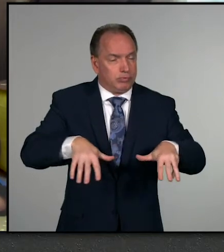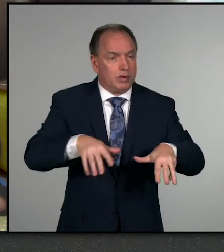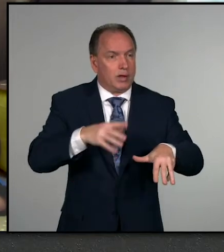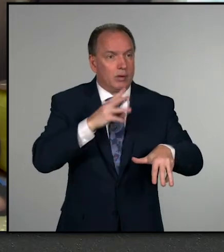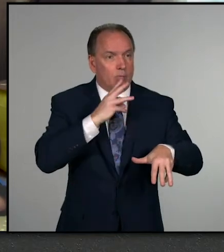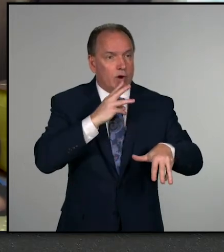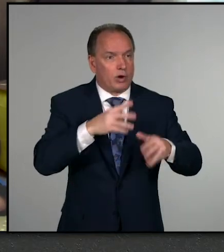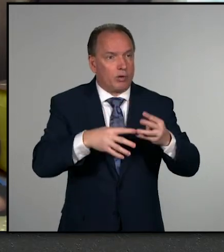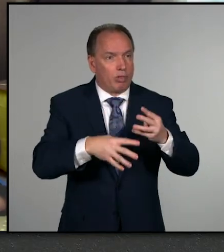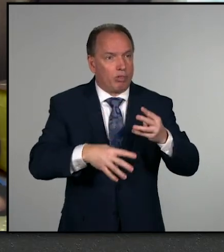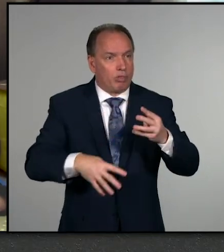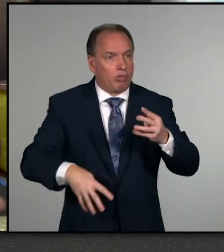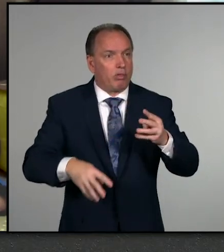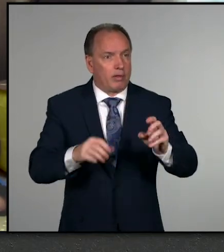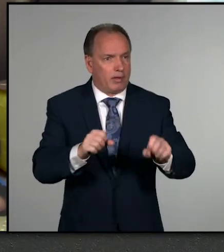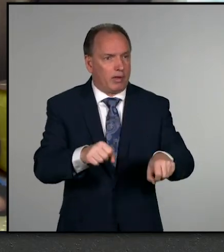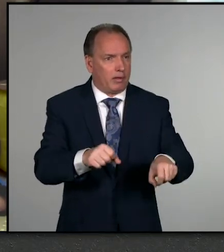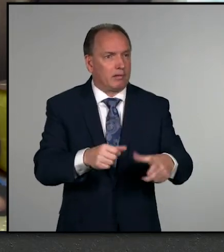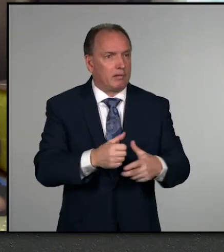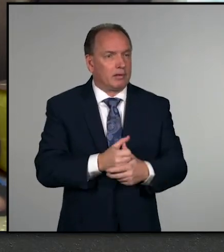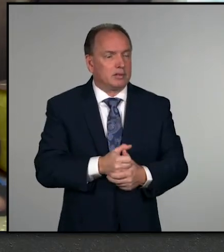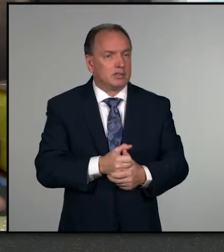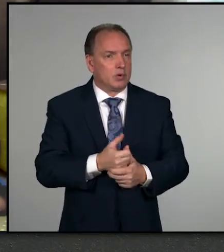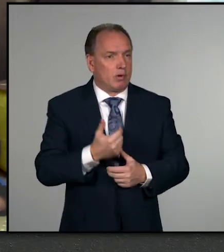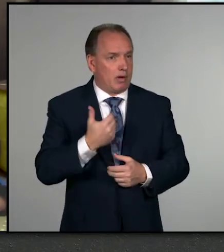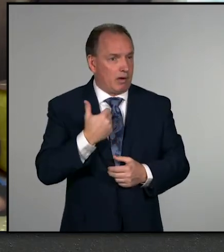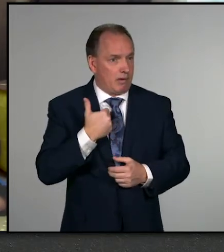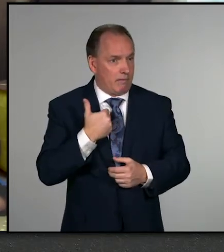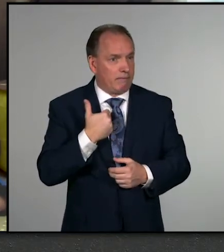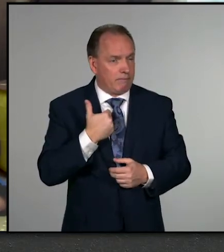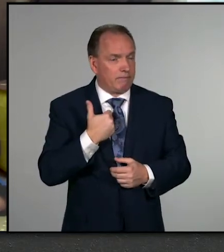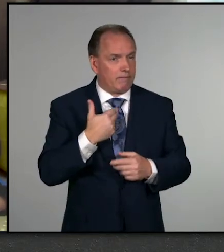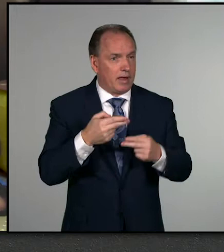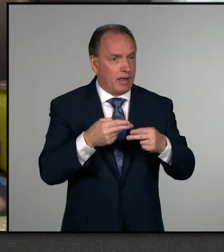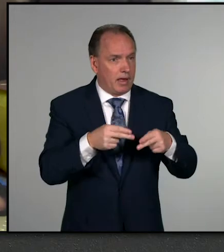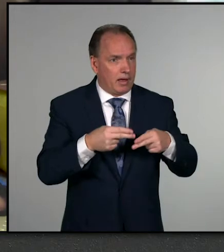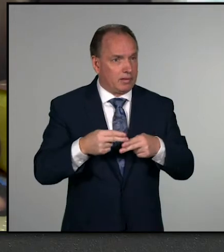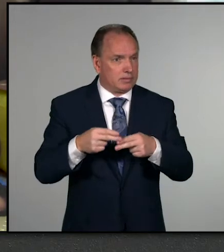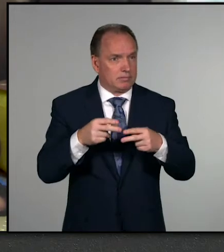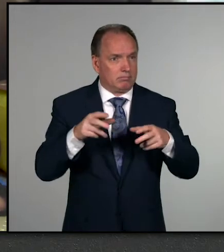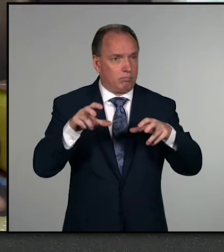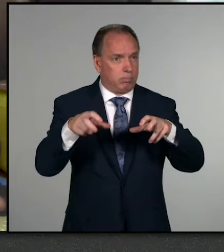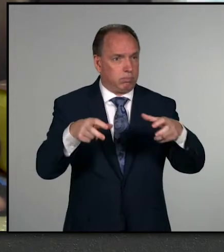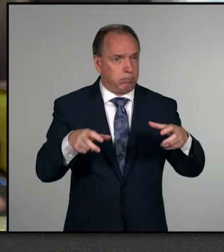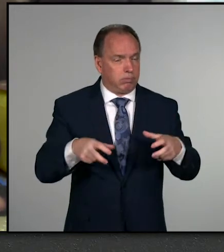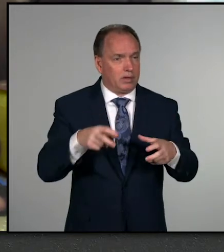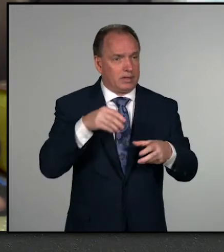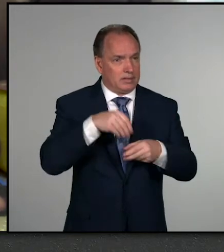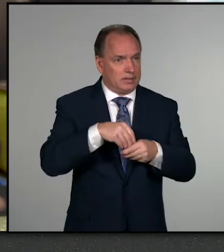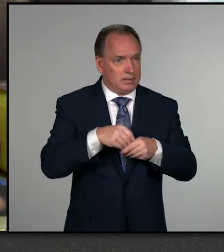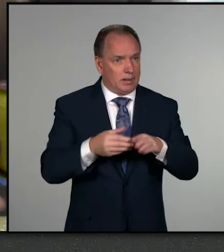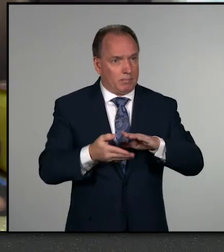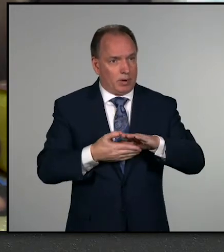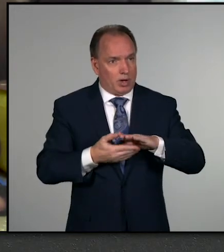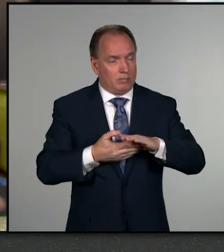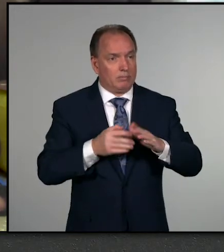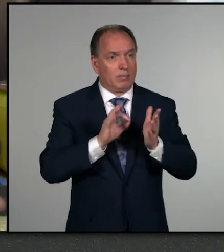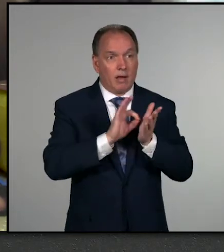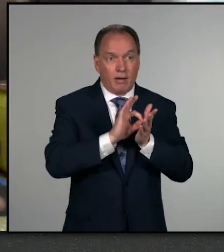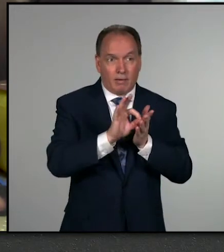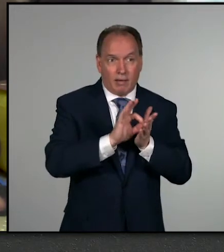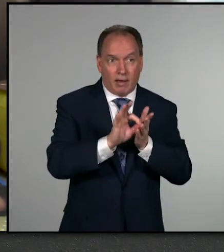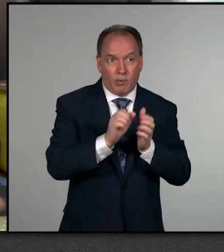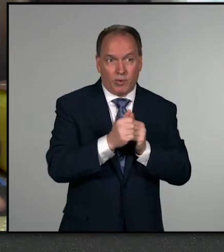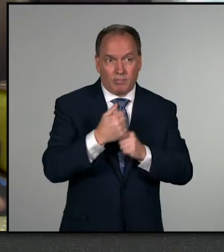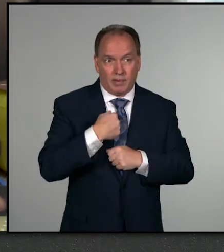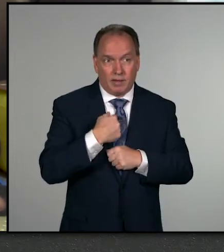can drain out. So I have some eggshells and they have holes in the bottom. Will you count the